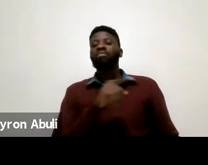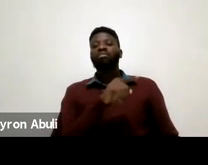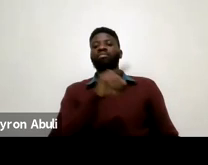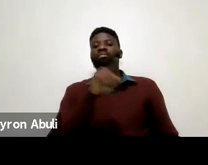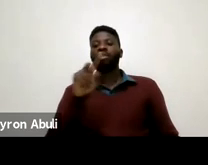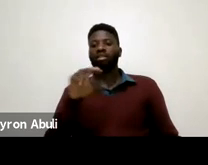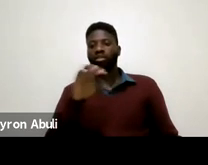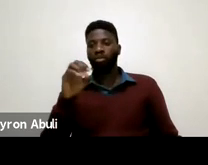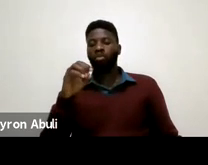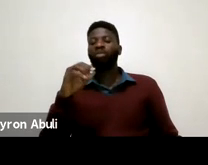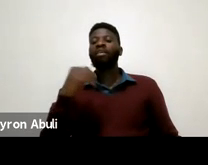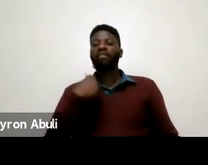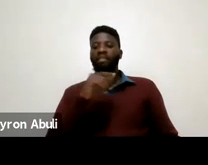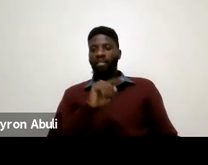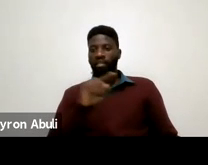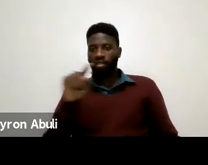with their